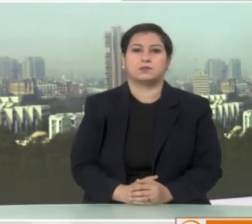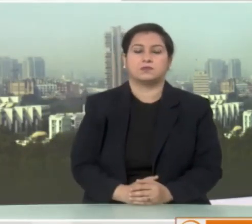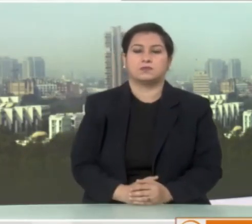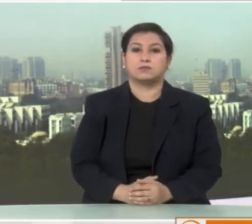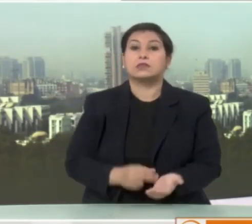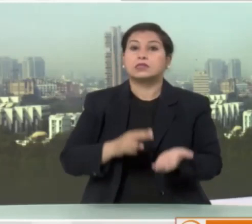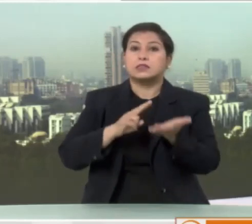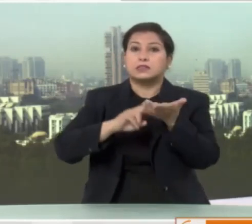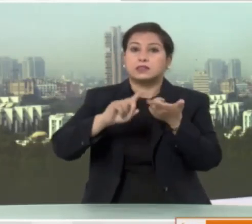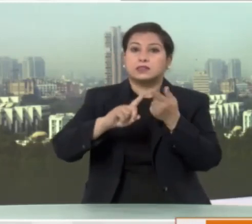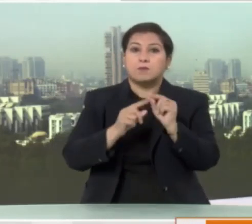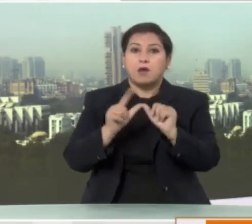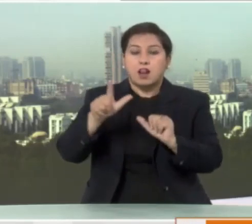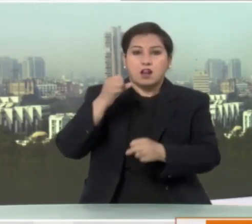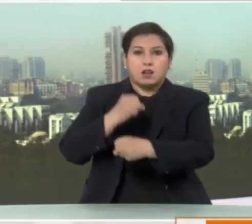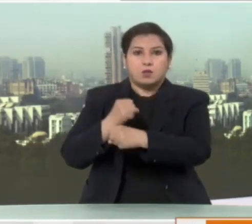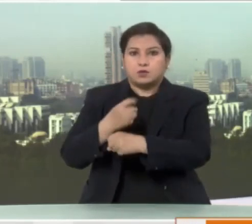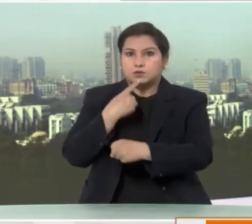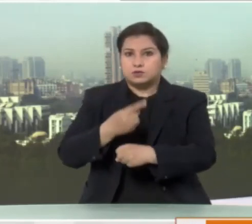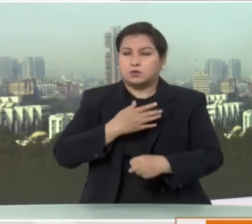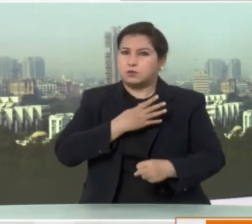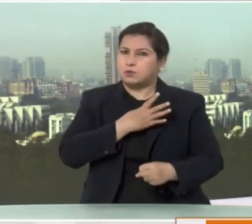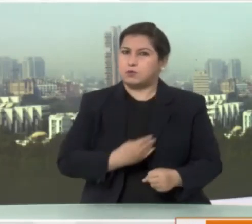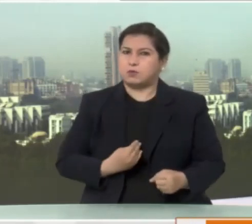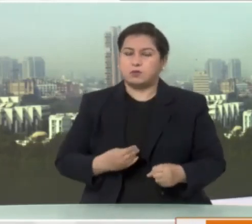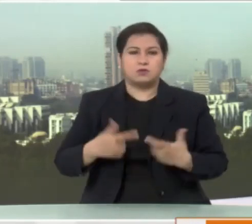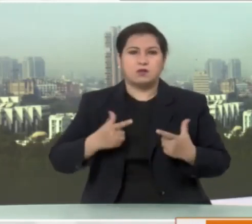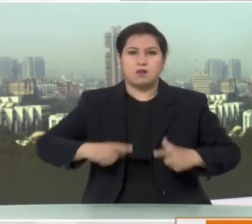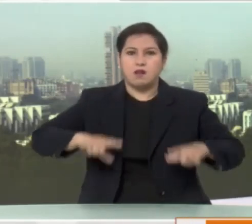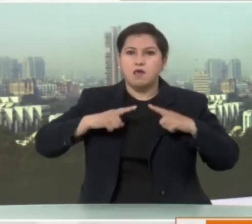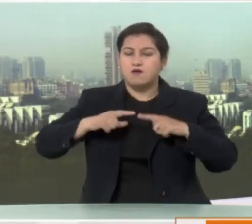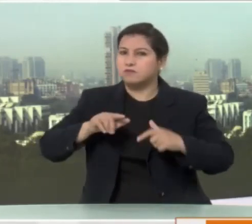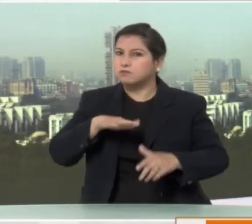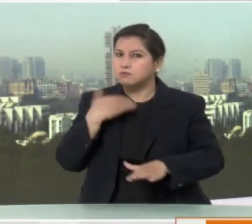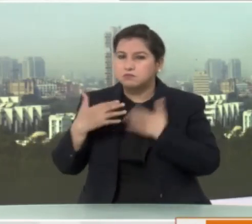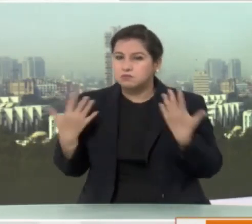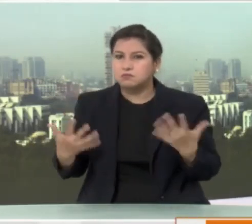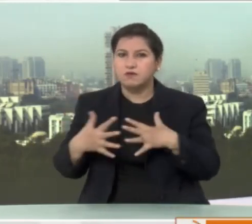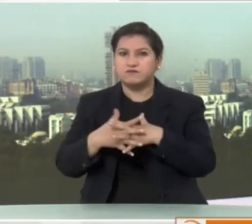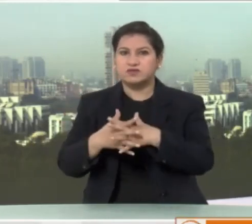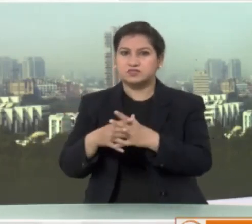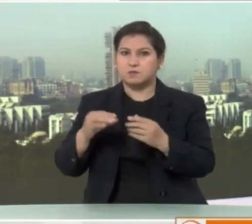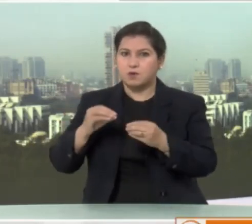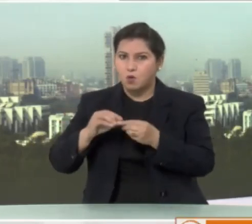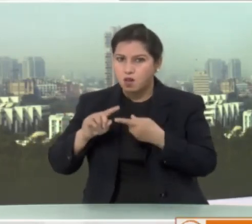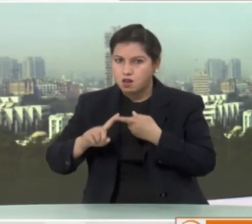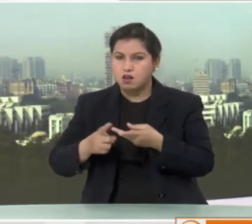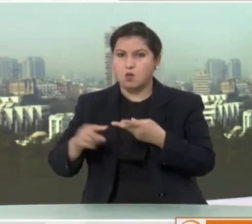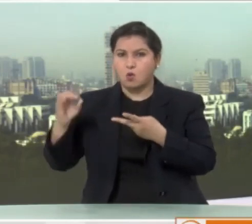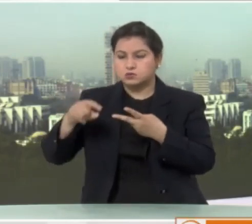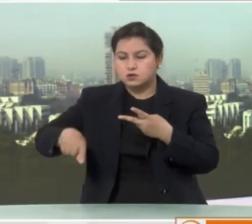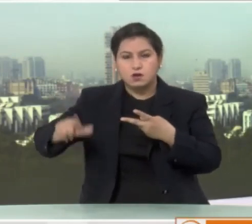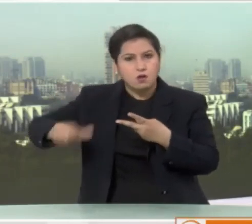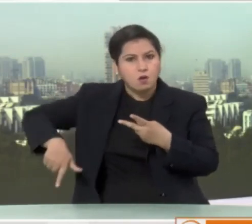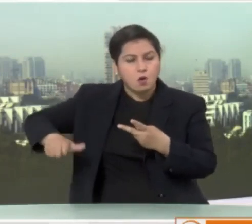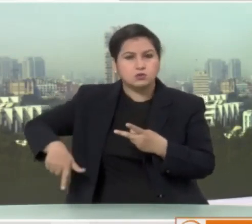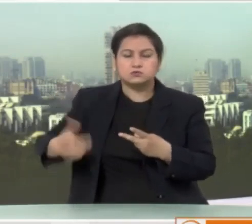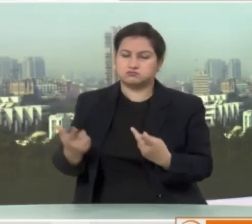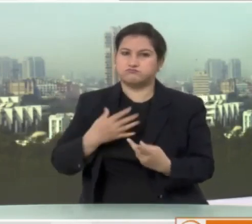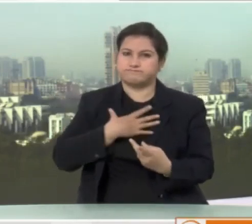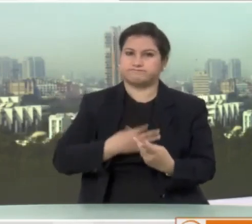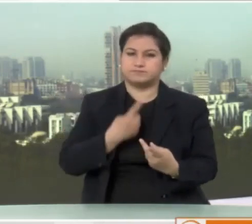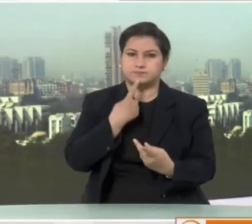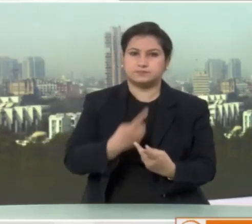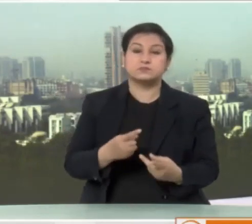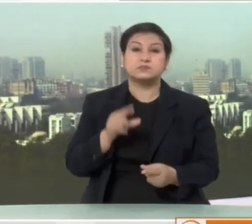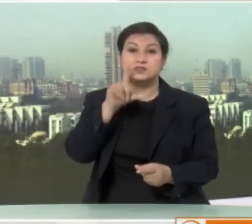The Nepal government has expressed grief on the loss of lives and destruction in West Bengal and Odisha caused by the cyclone. In a